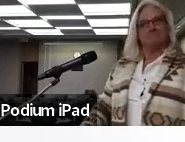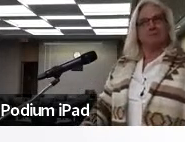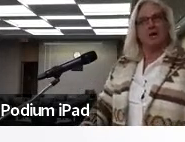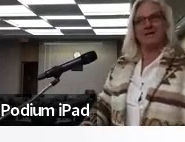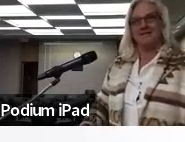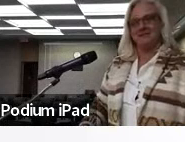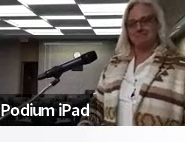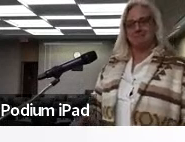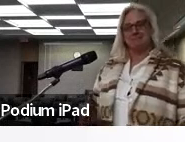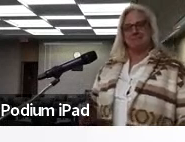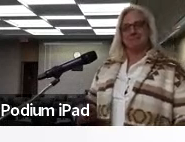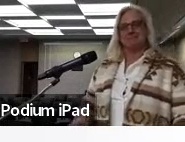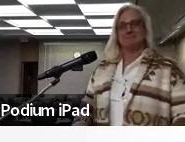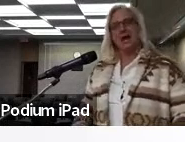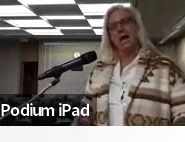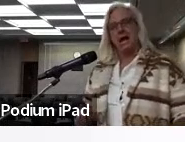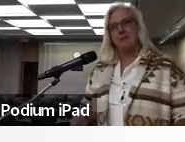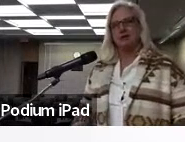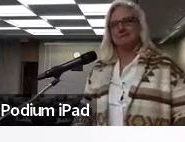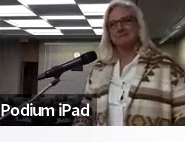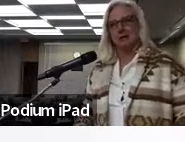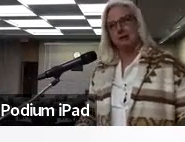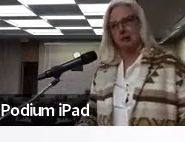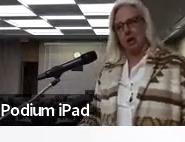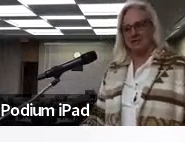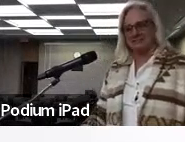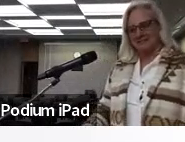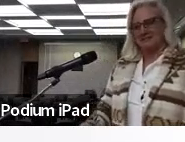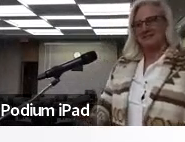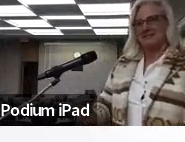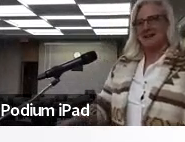just saying. Well, maybe a drink.